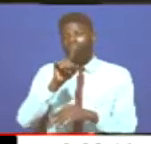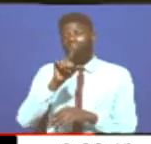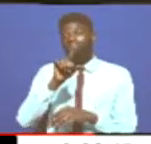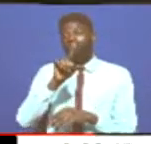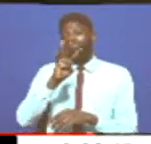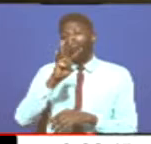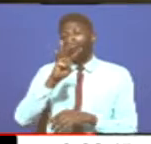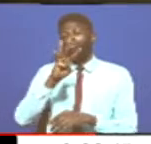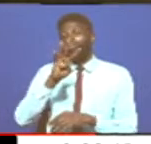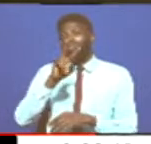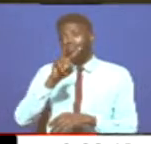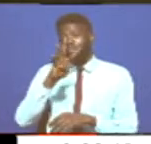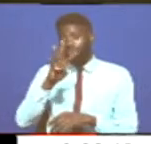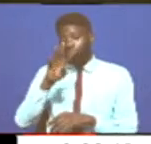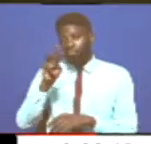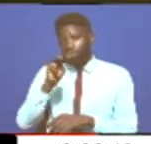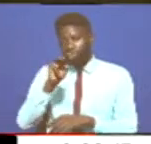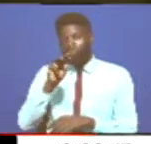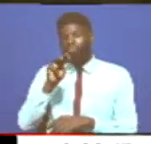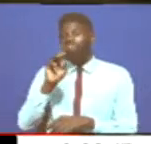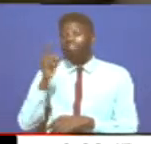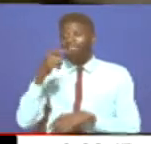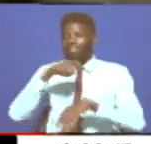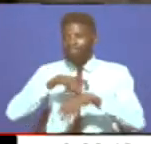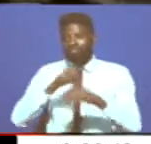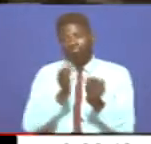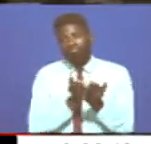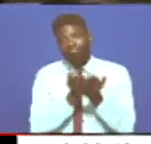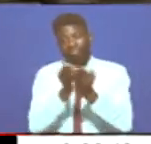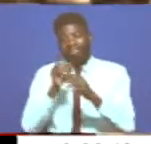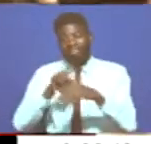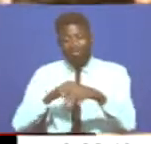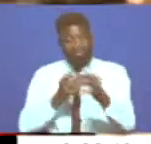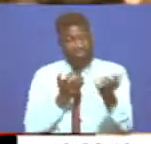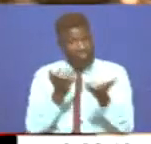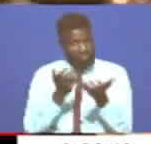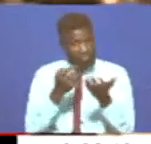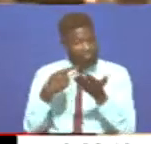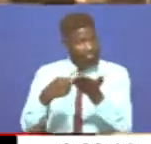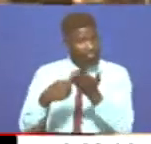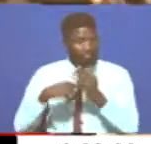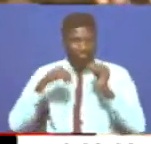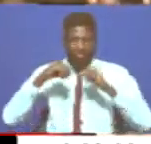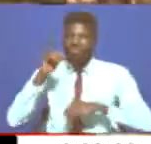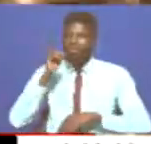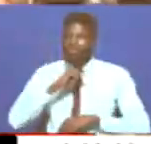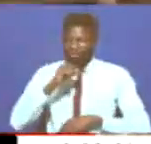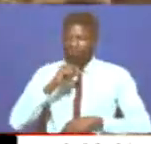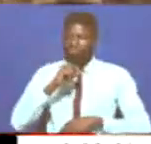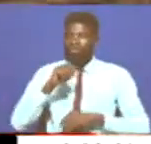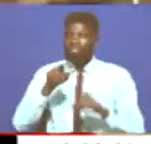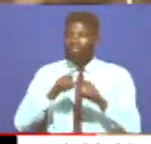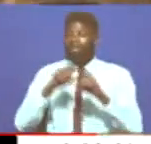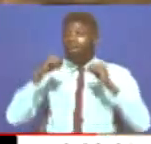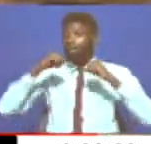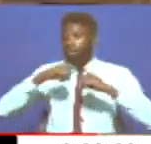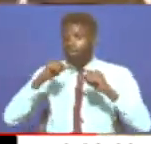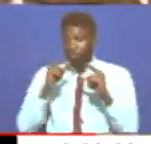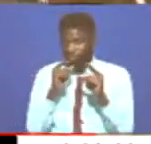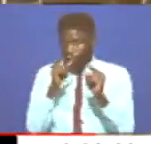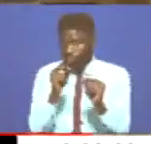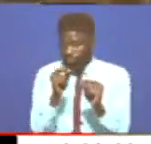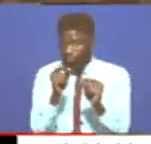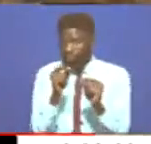16 years. This after trade negotiations between the two nations that, among other agreements, proposed enhancement of the